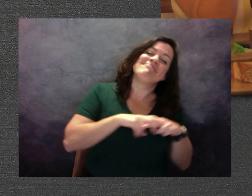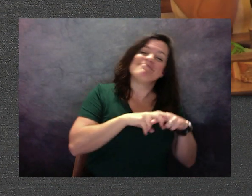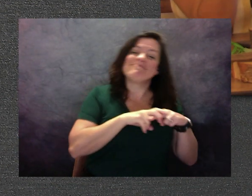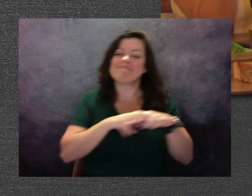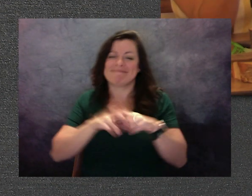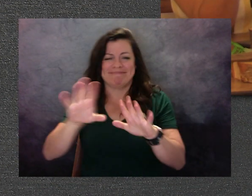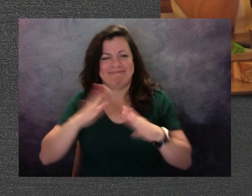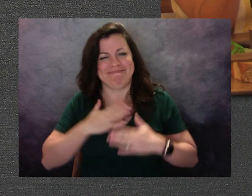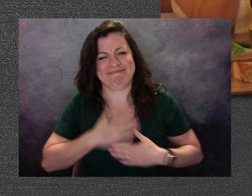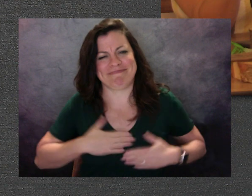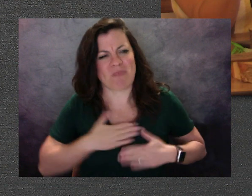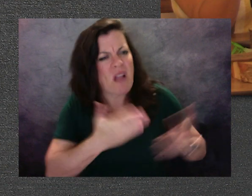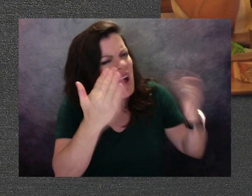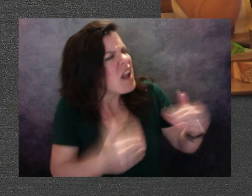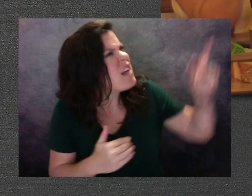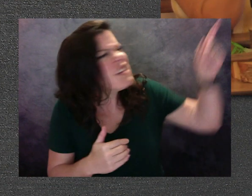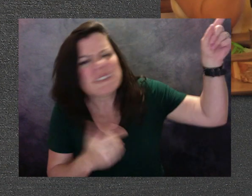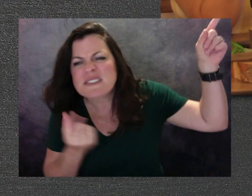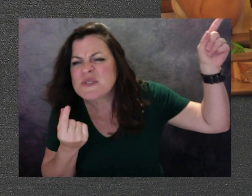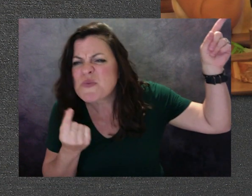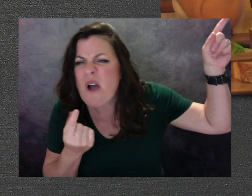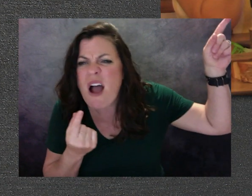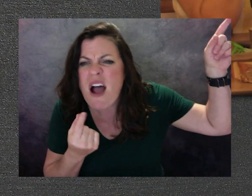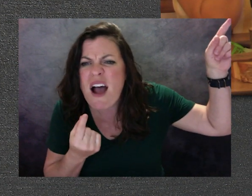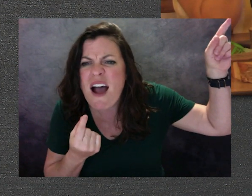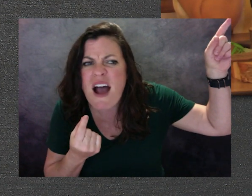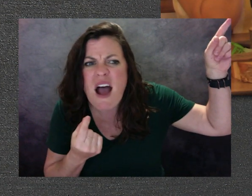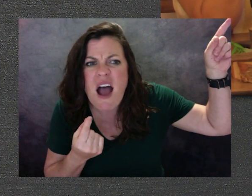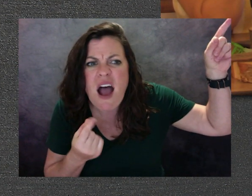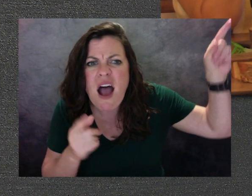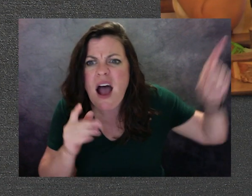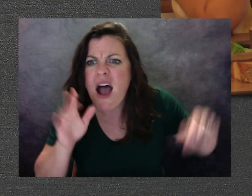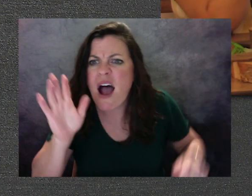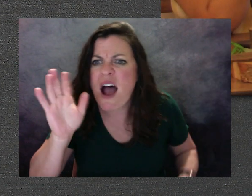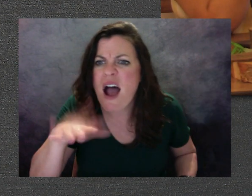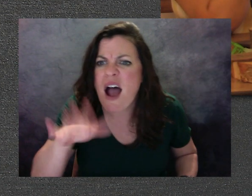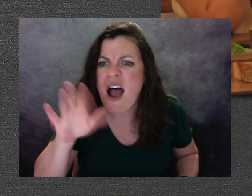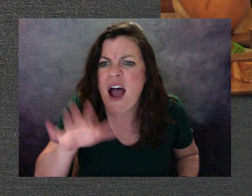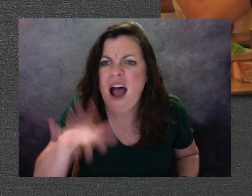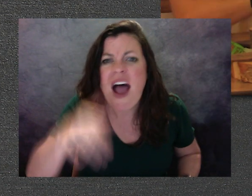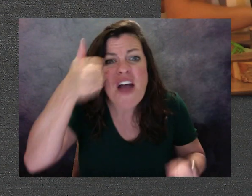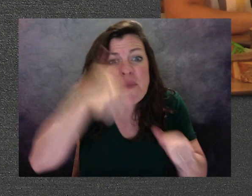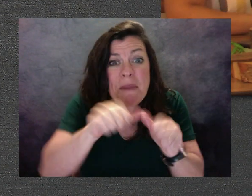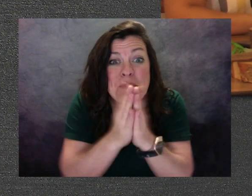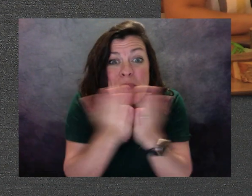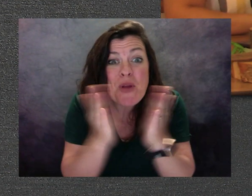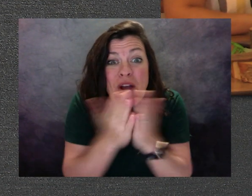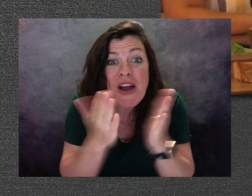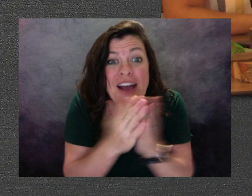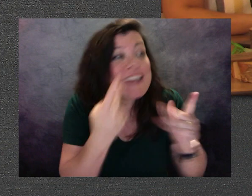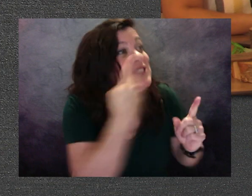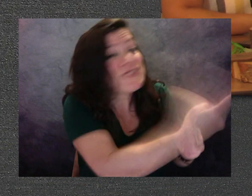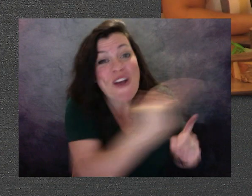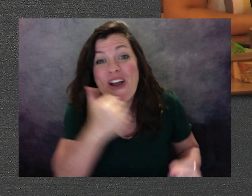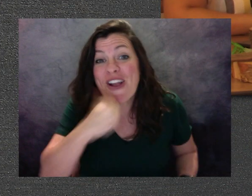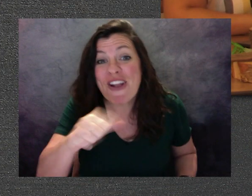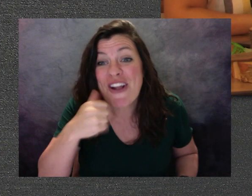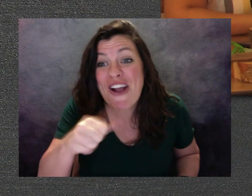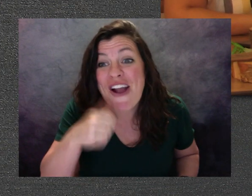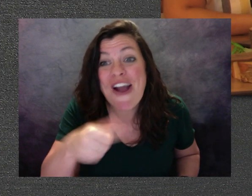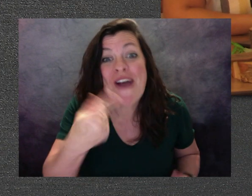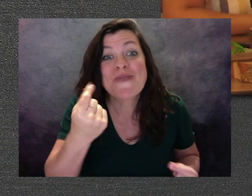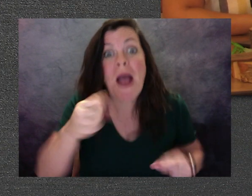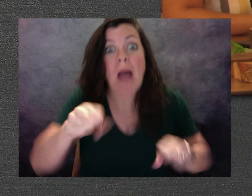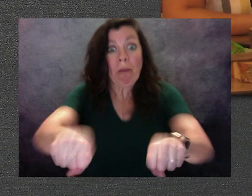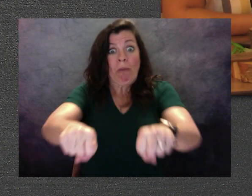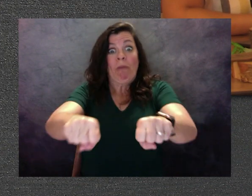Oh, that looks like that little girl in our story we read. Remember, what was she doing? She was